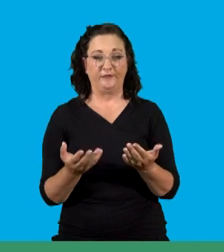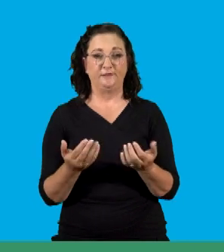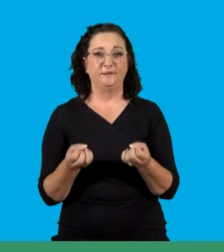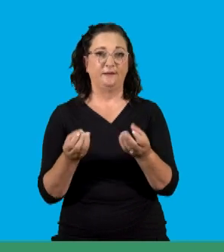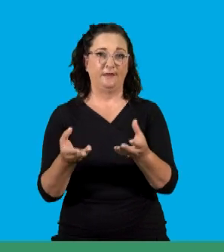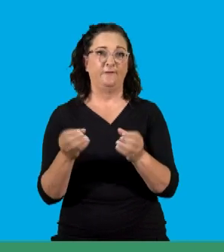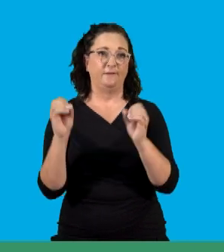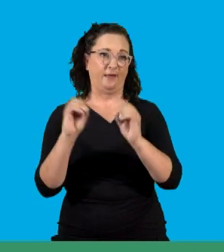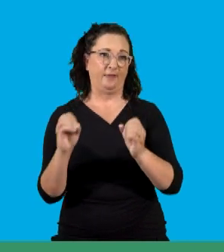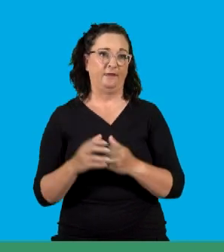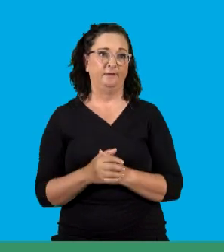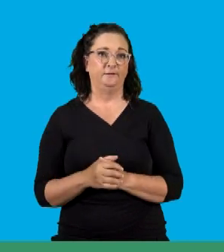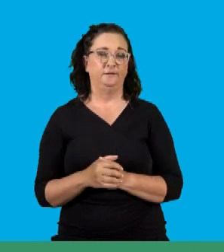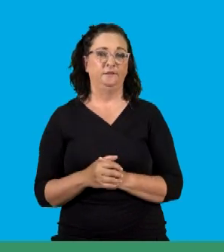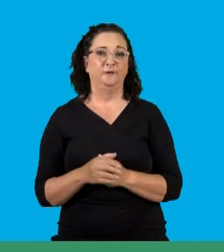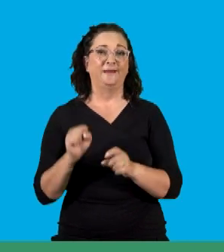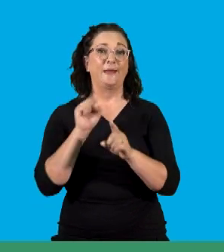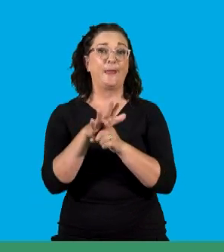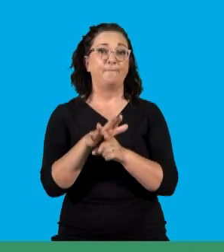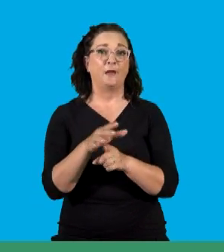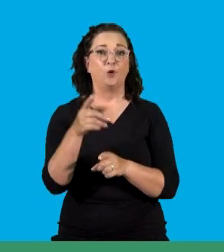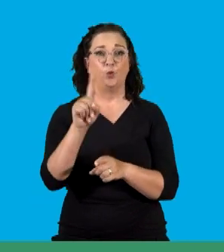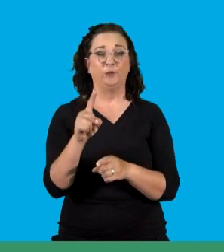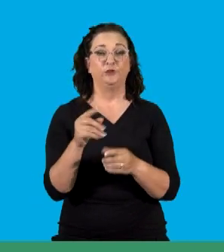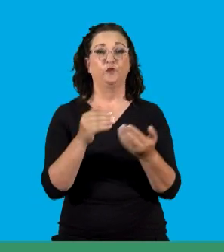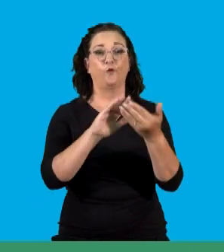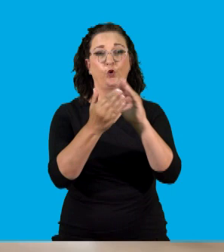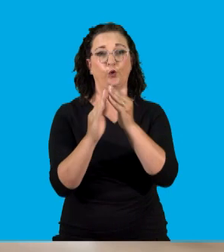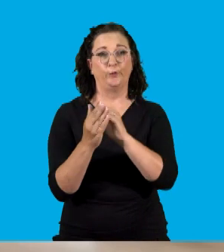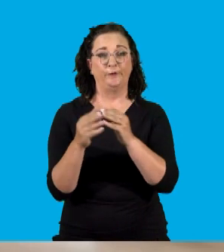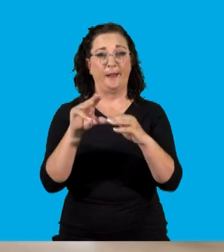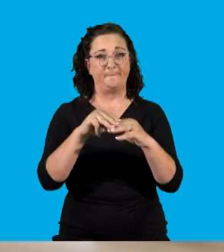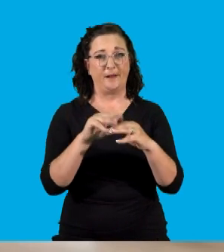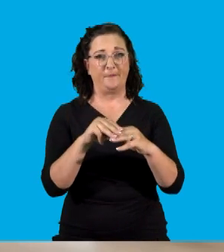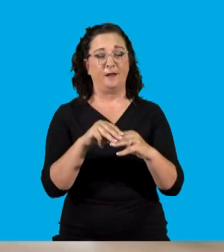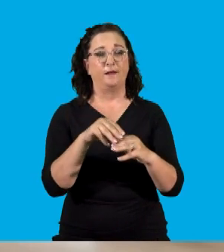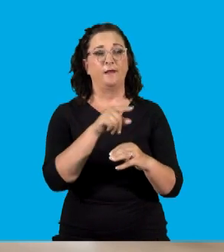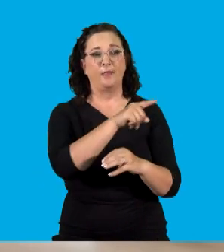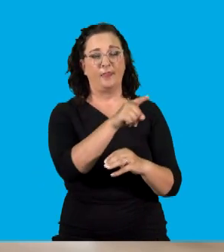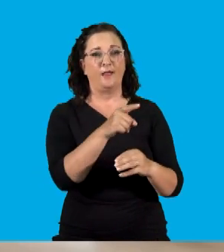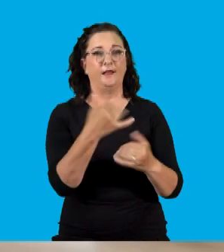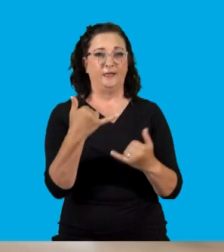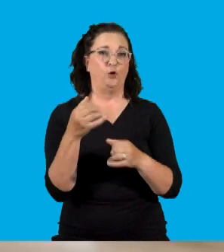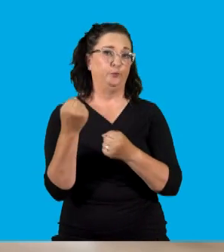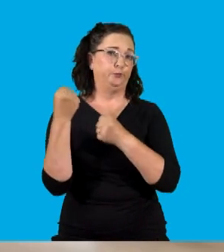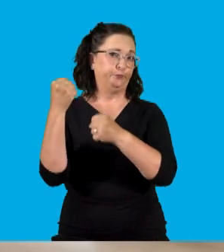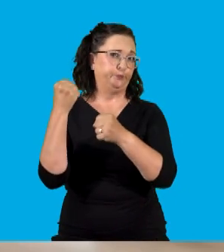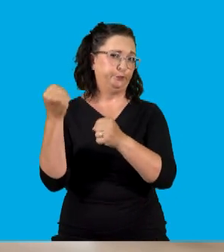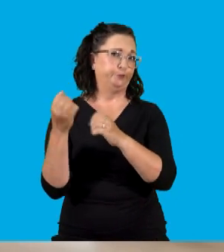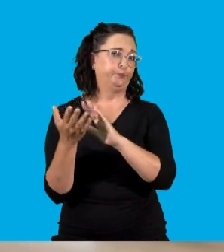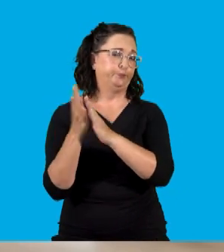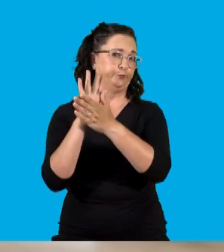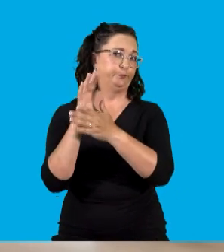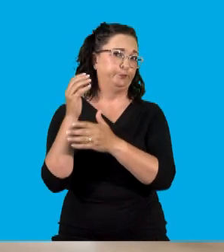savers delivery protest. So the impact of political disturbances is that those community members who are